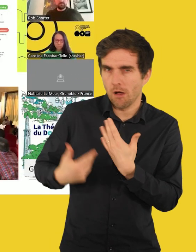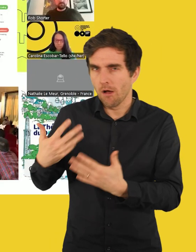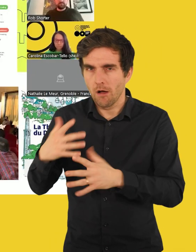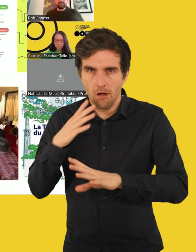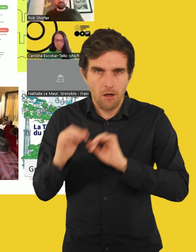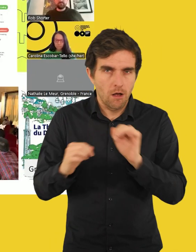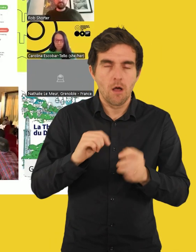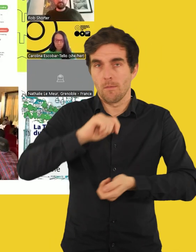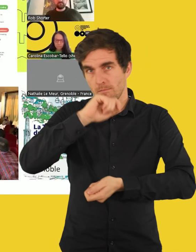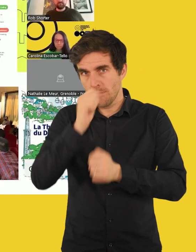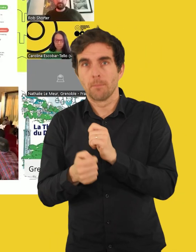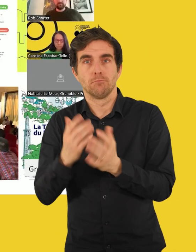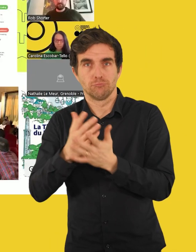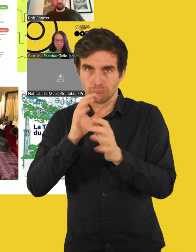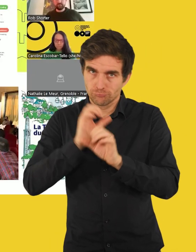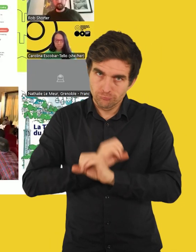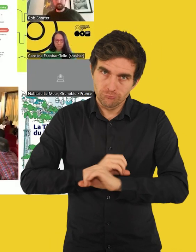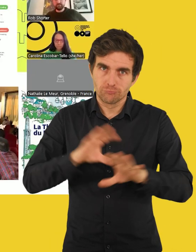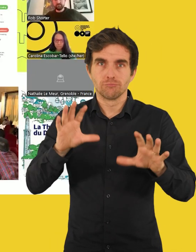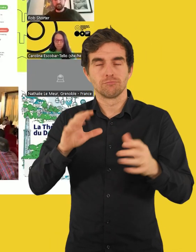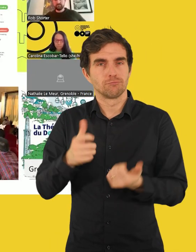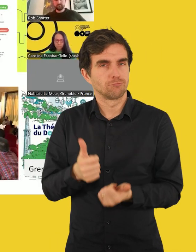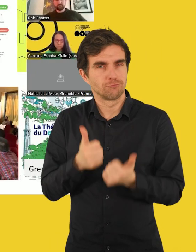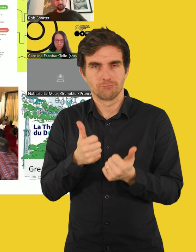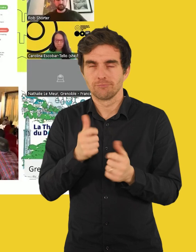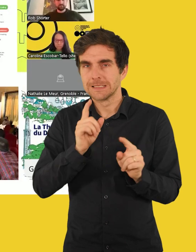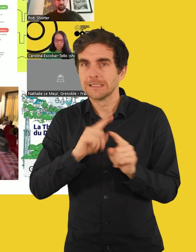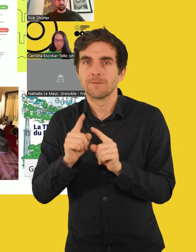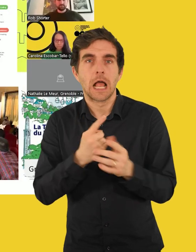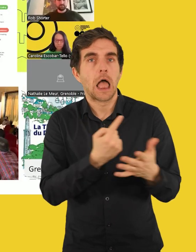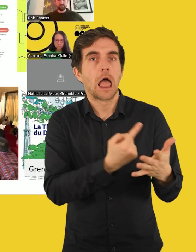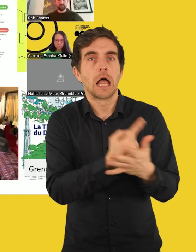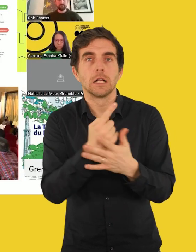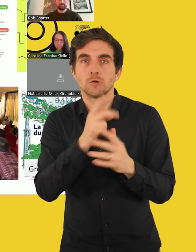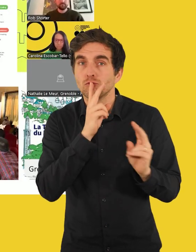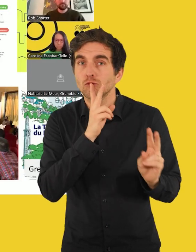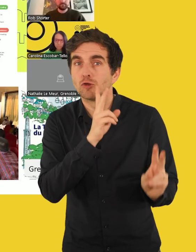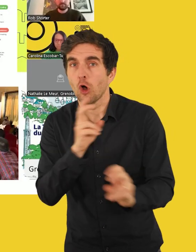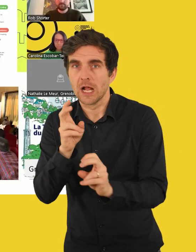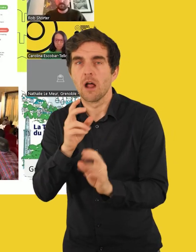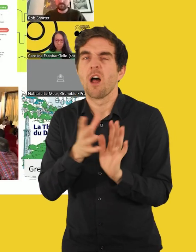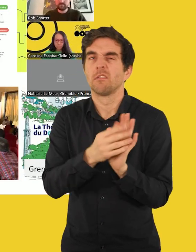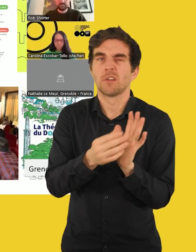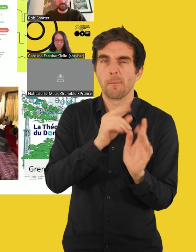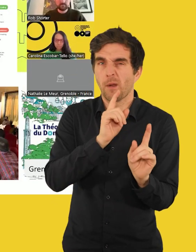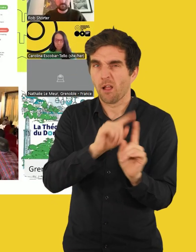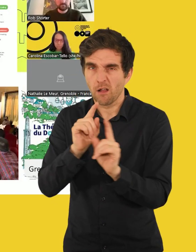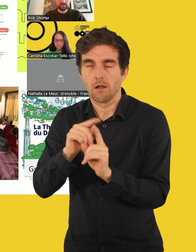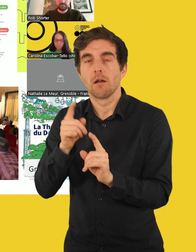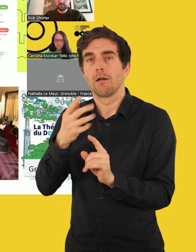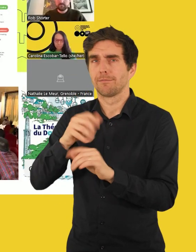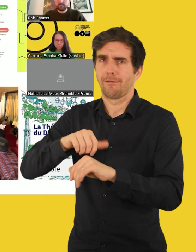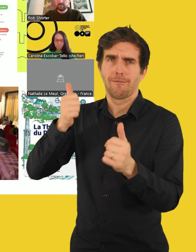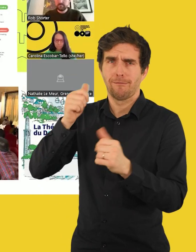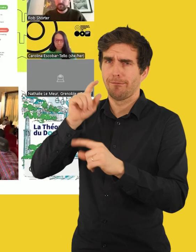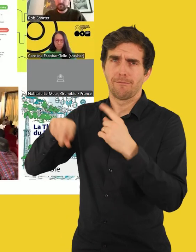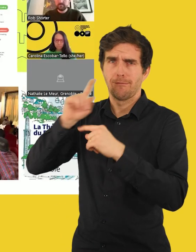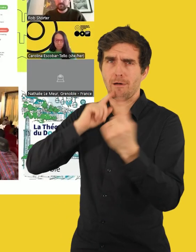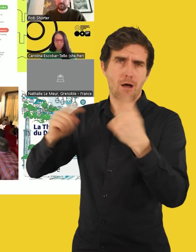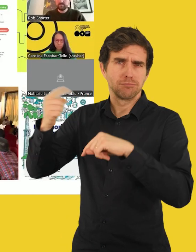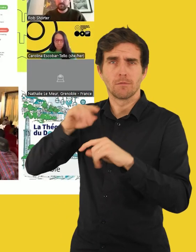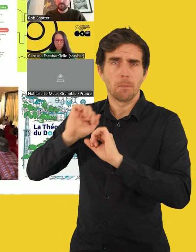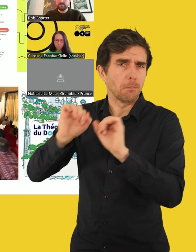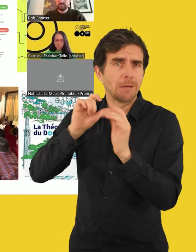going deeper and turning it into a tool. This is just out, full of brilliant case studies and examples. And I know that Leonora's got